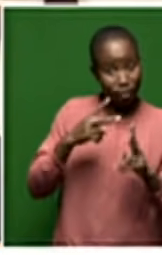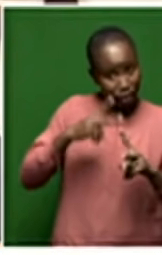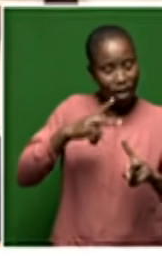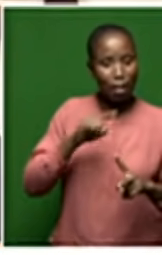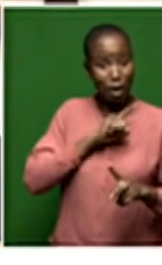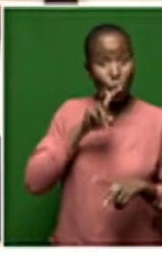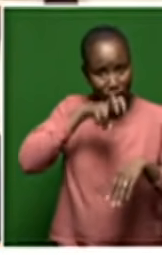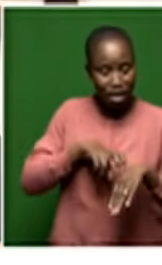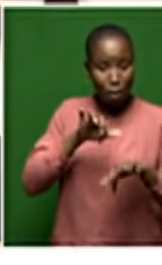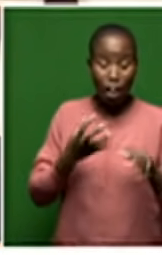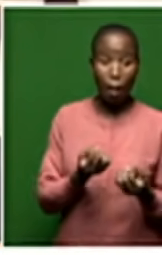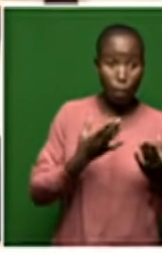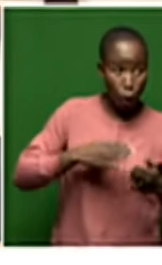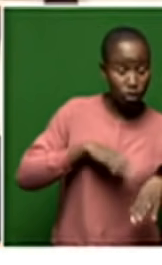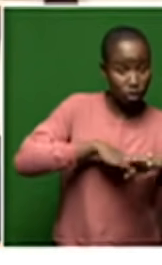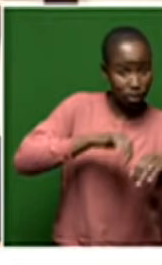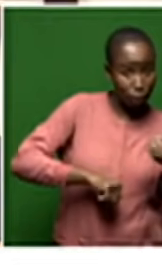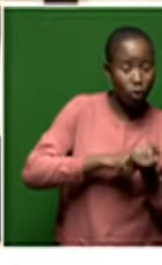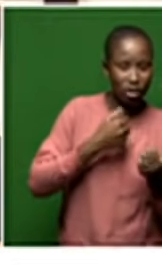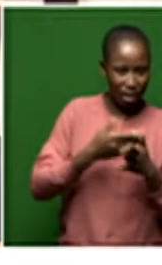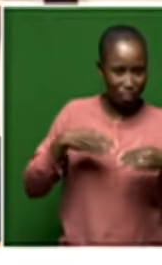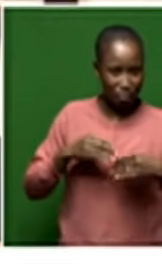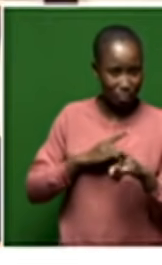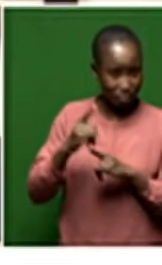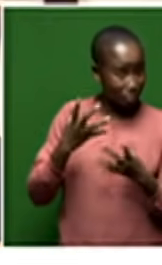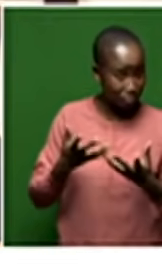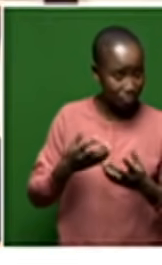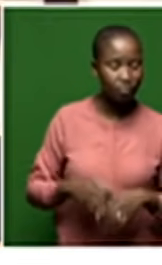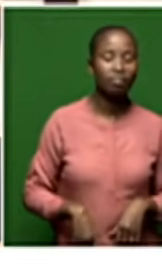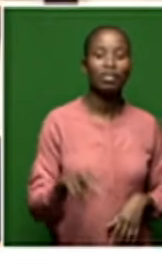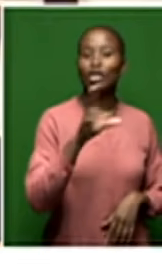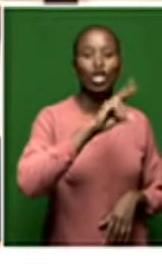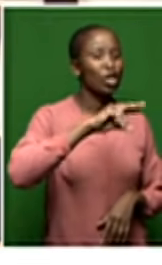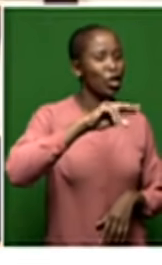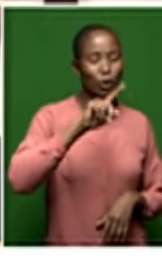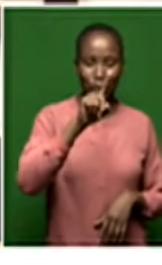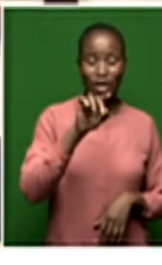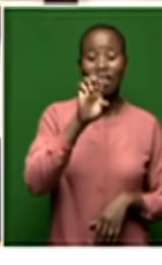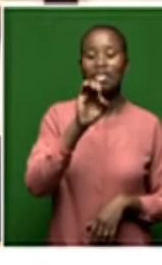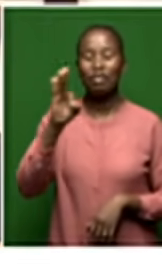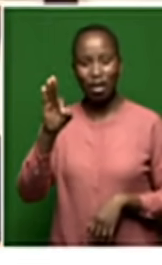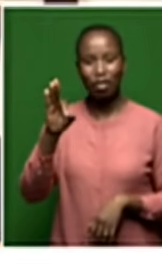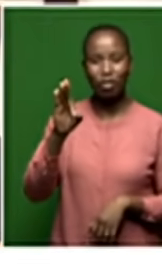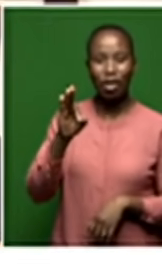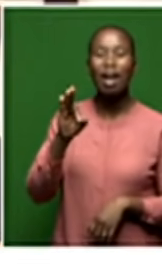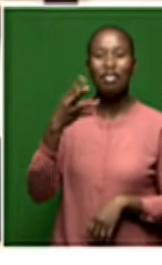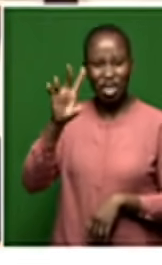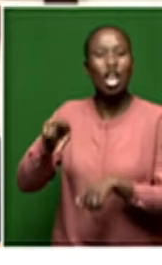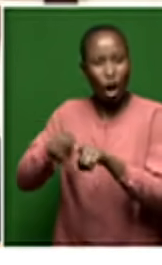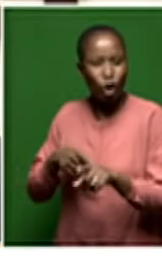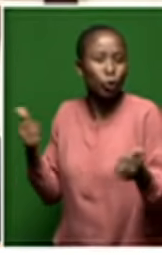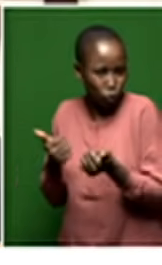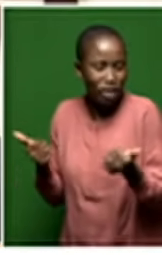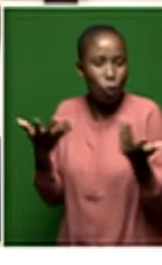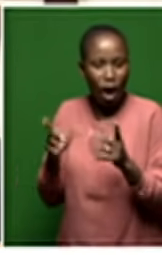majority? No, not necessarily. That's why you all make mistakes. The EFF has already lost the argument in that ad hoc committee. That's why there's a bill which is going to